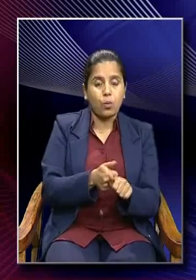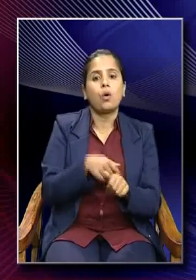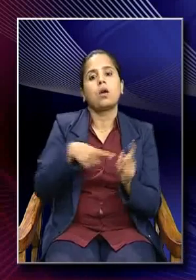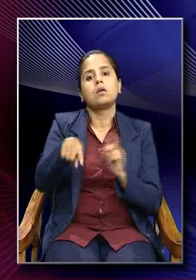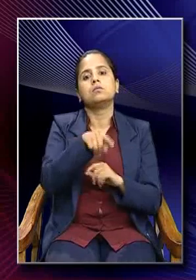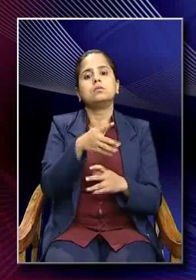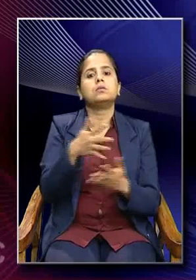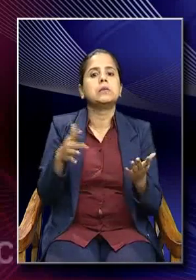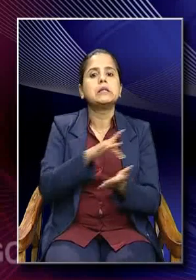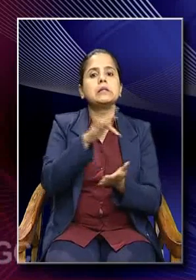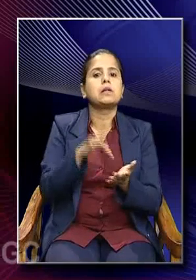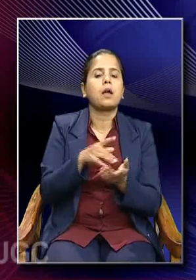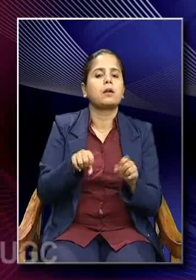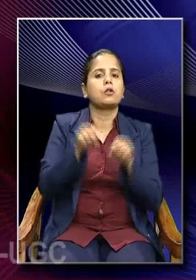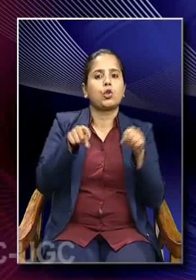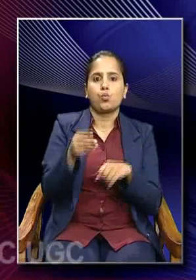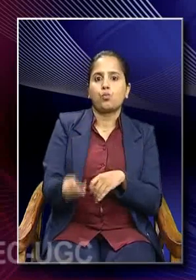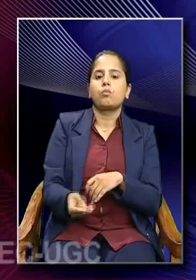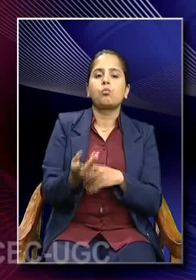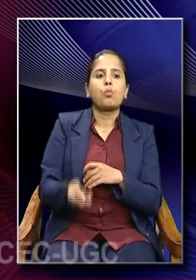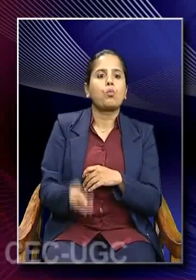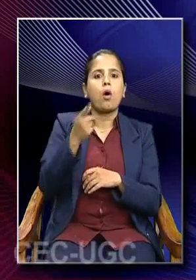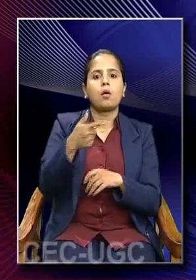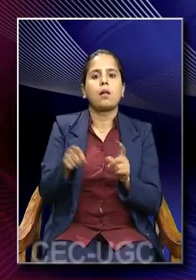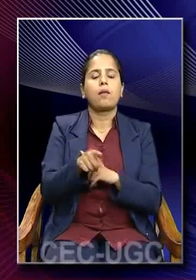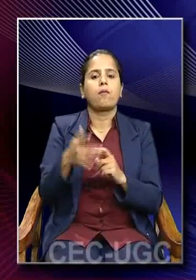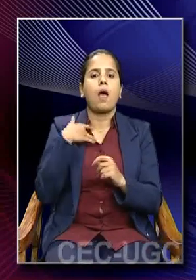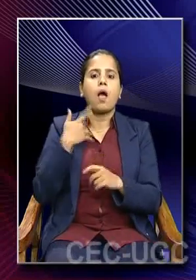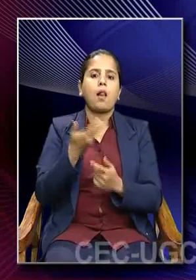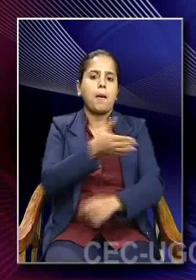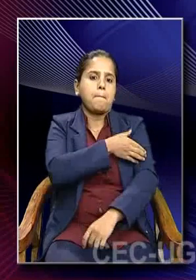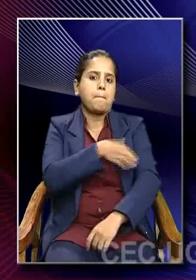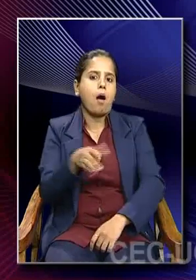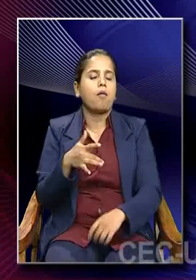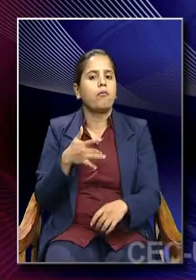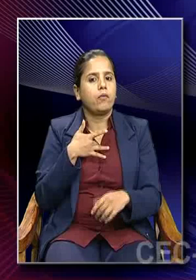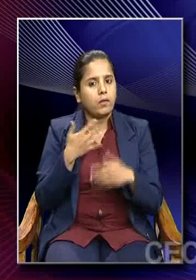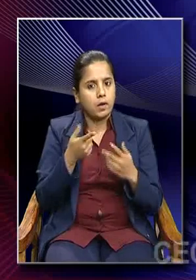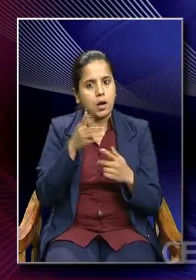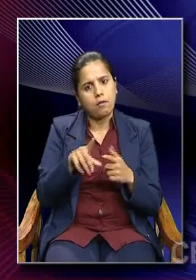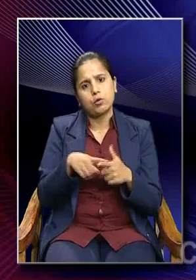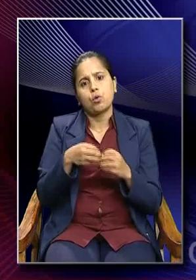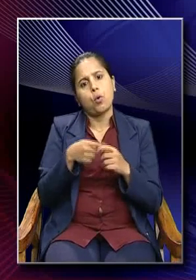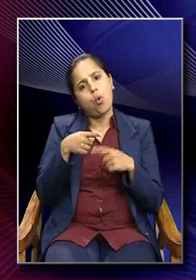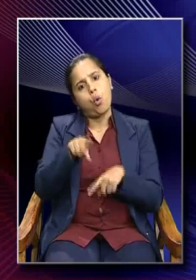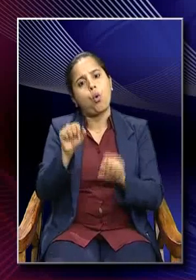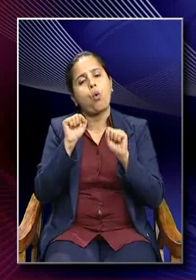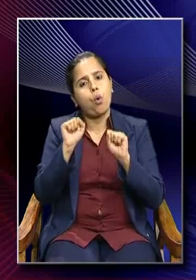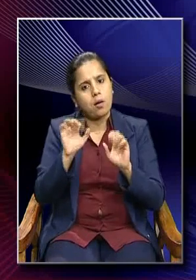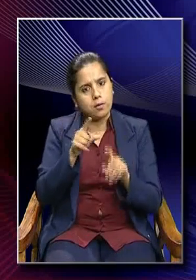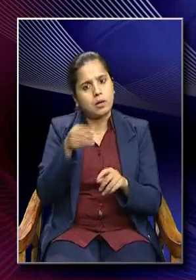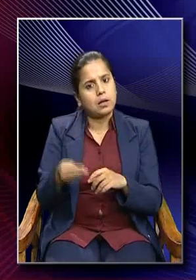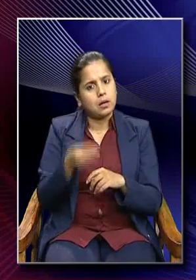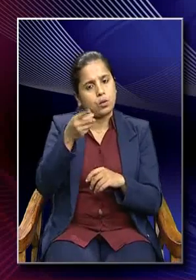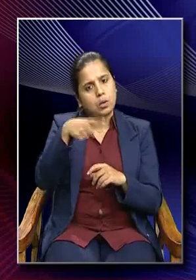system, you will be more empowered. You will have an employment of your own. You will